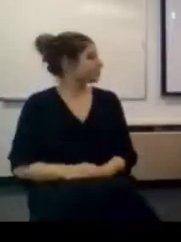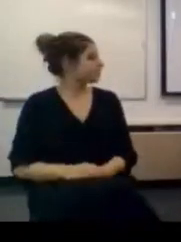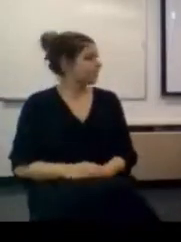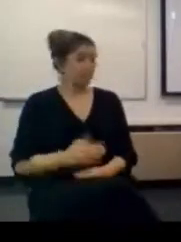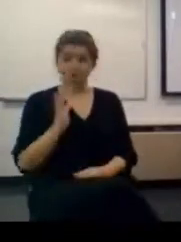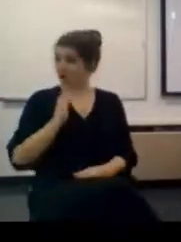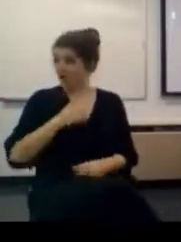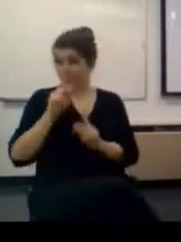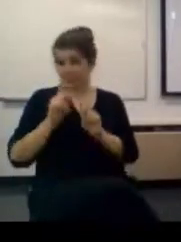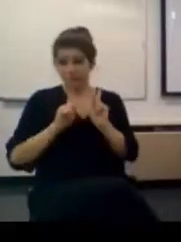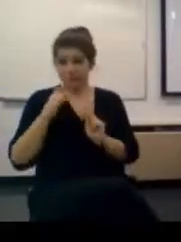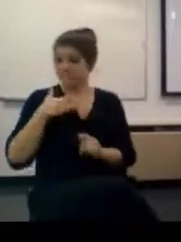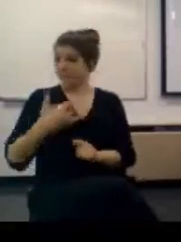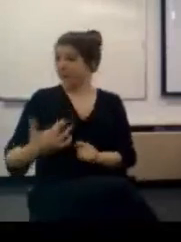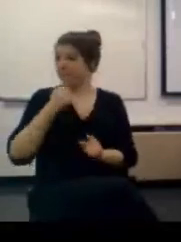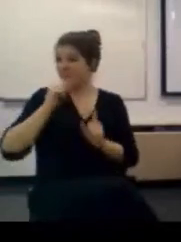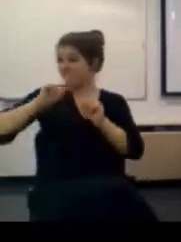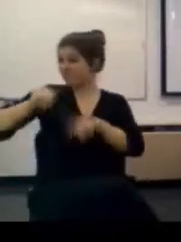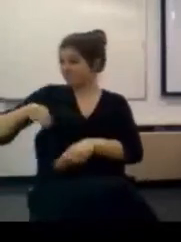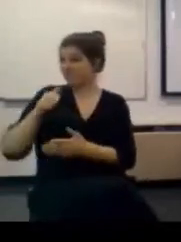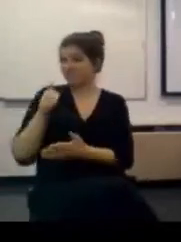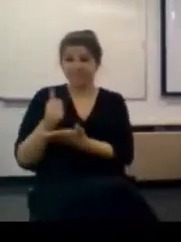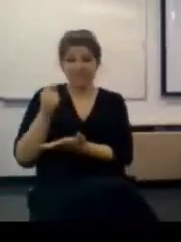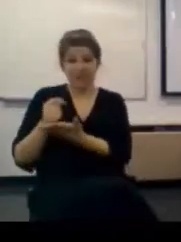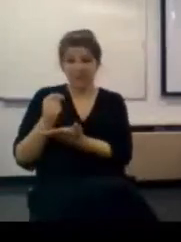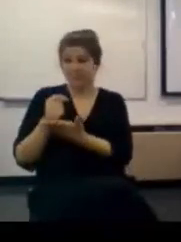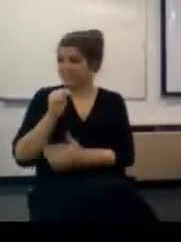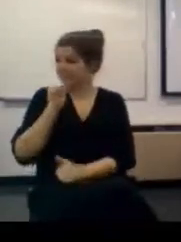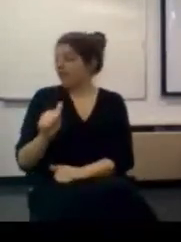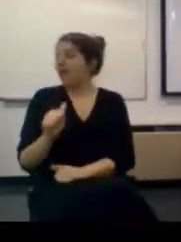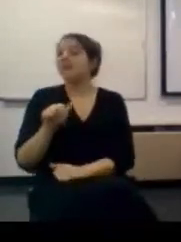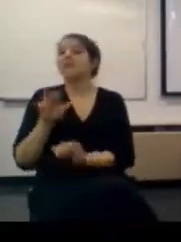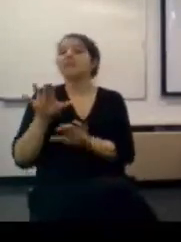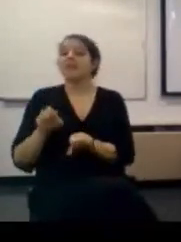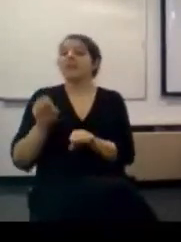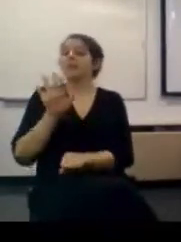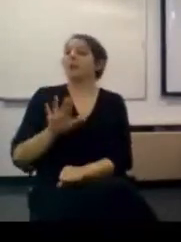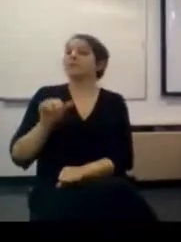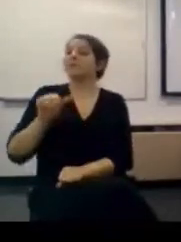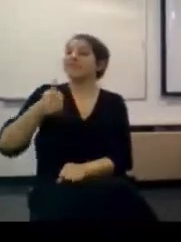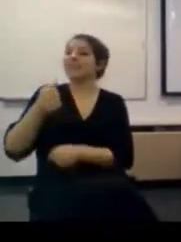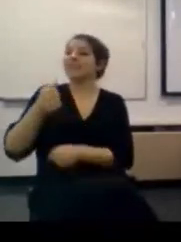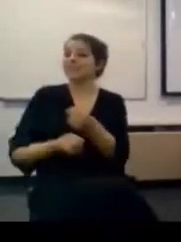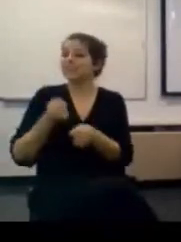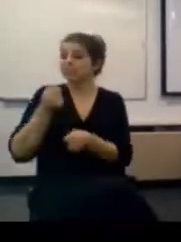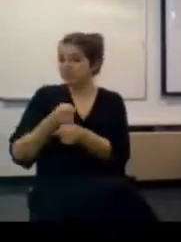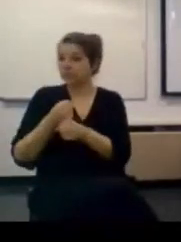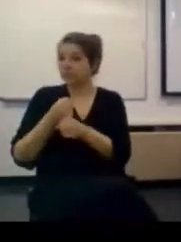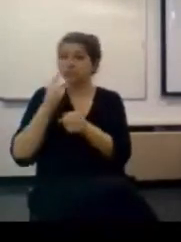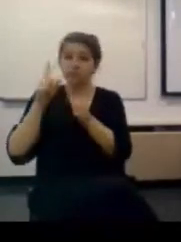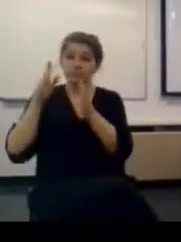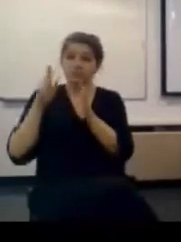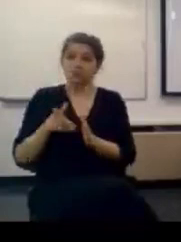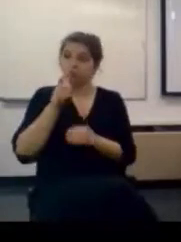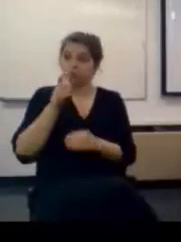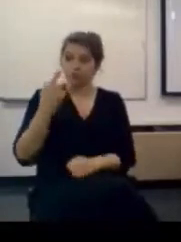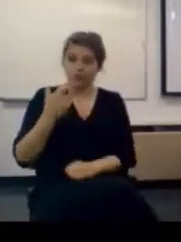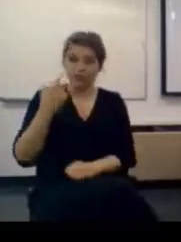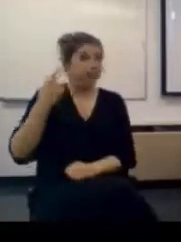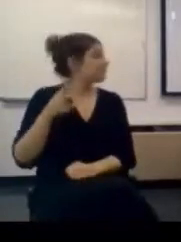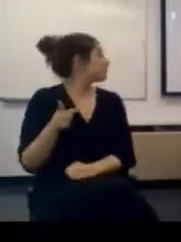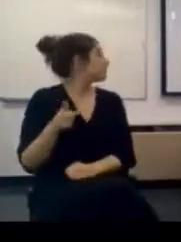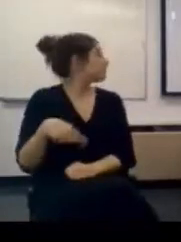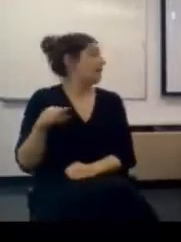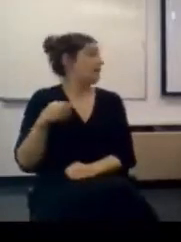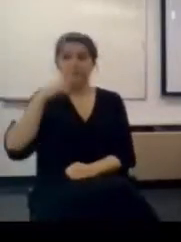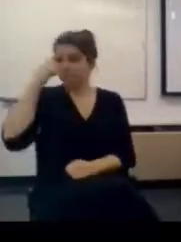in. We know that our people don't seek help. We know that it takes about 10 years